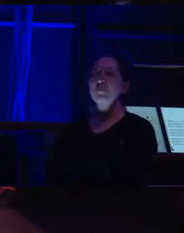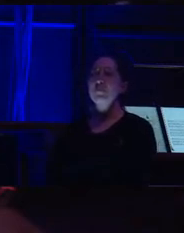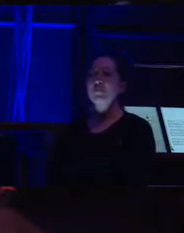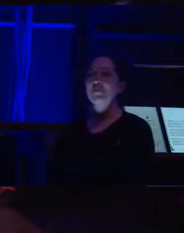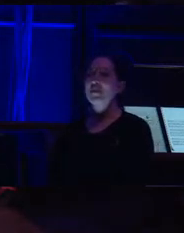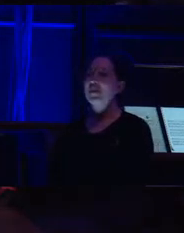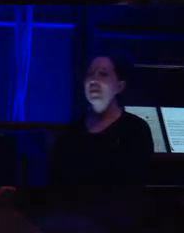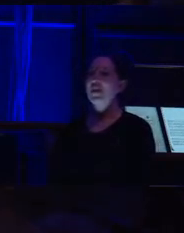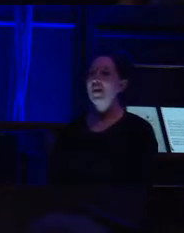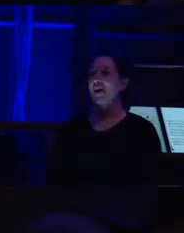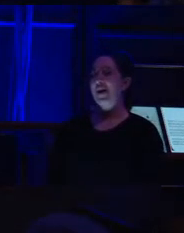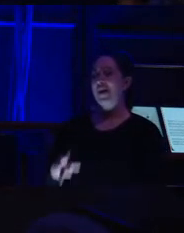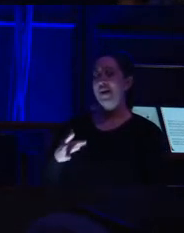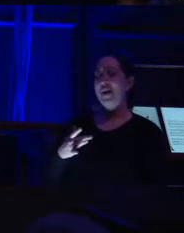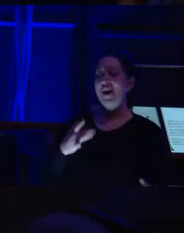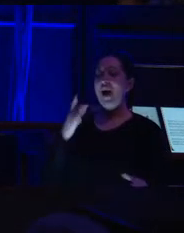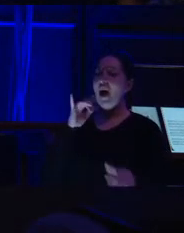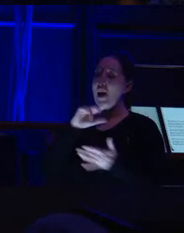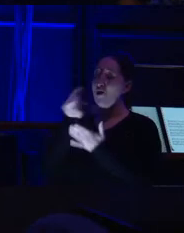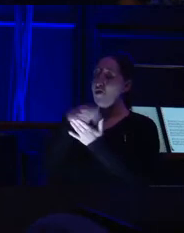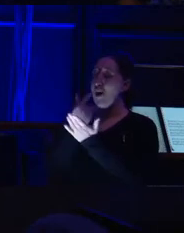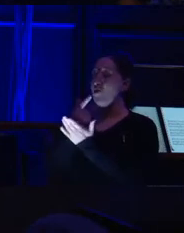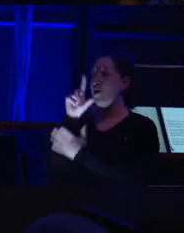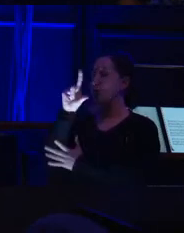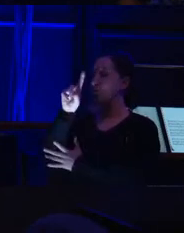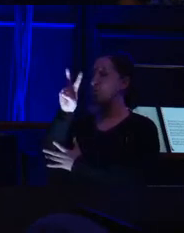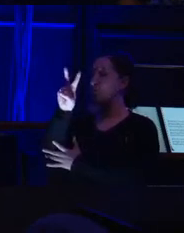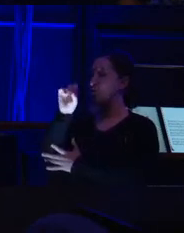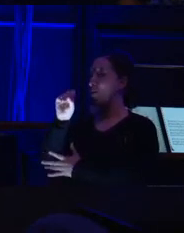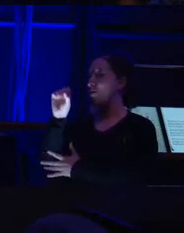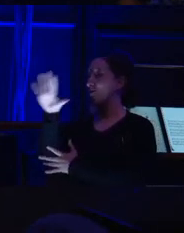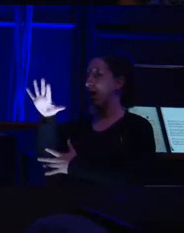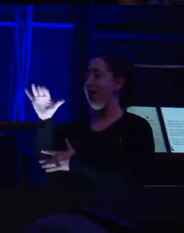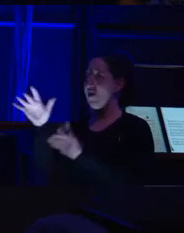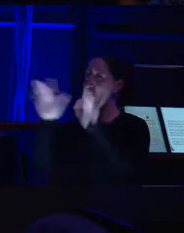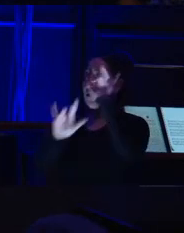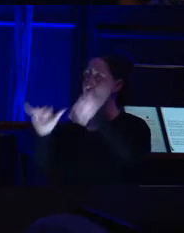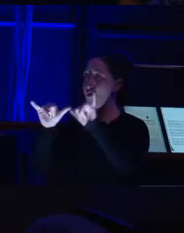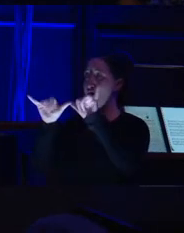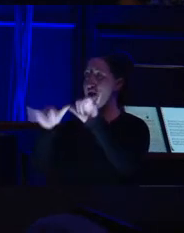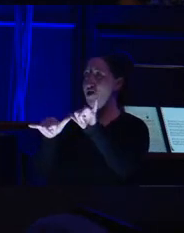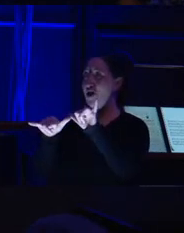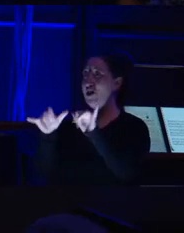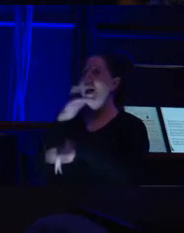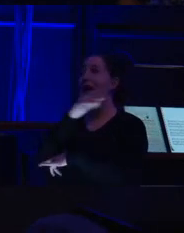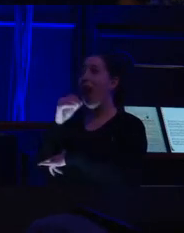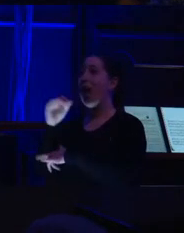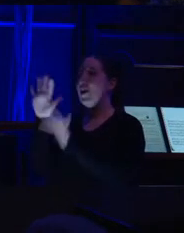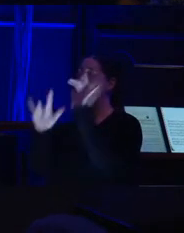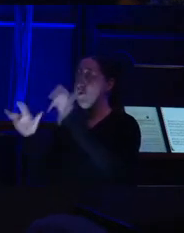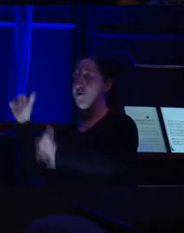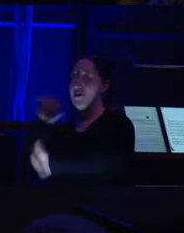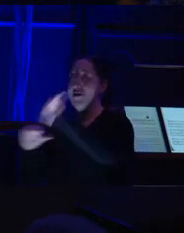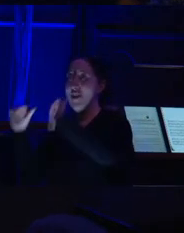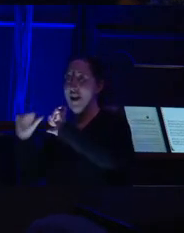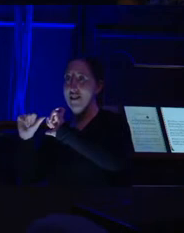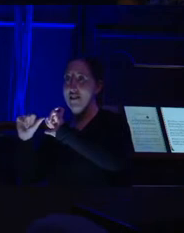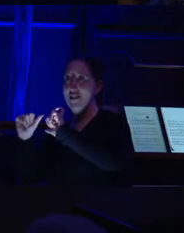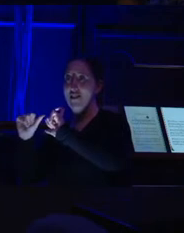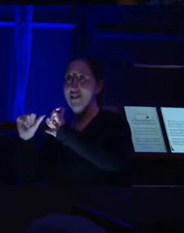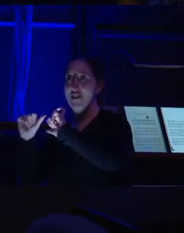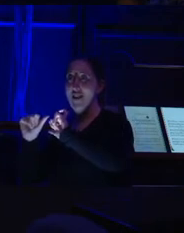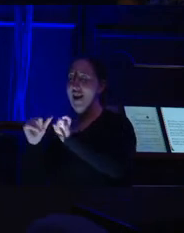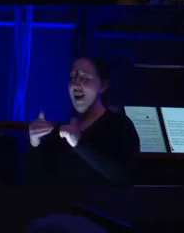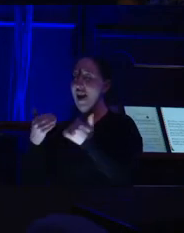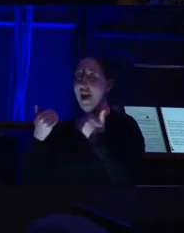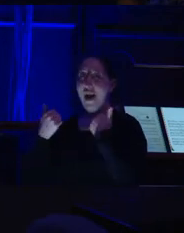See, I graduated from the College of Engineering in 2005 with degrees in computer engineering and computer science. And I had all of